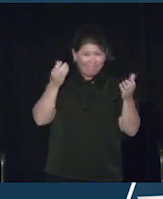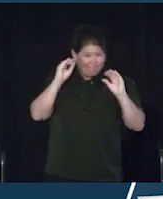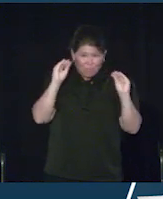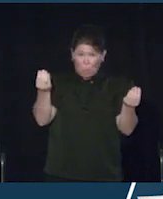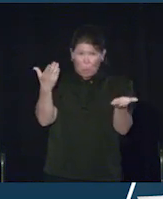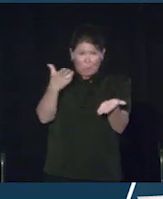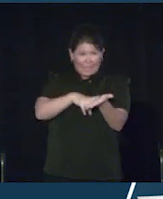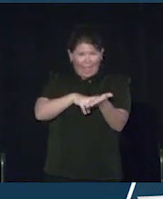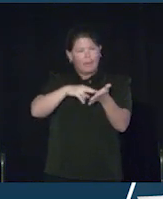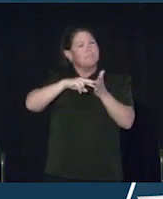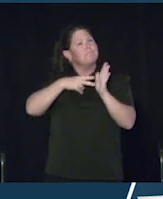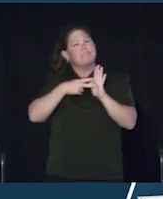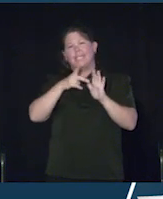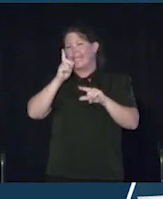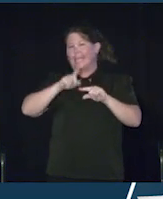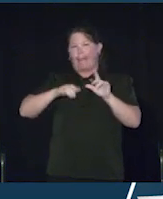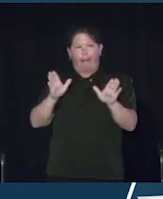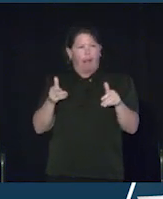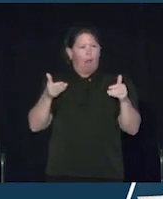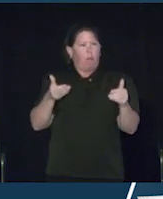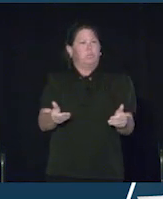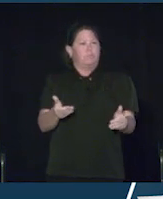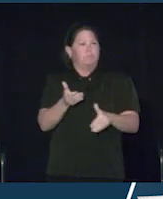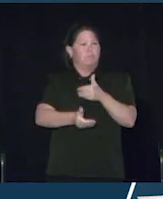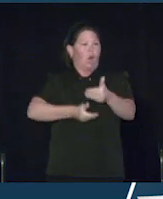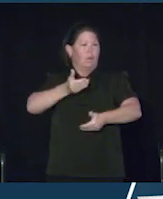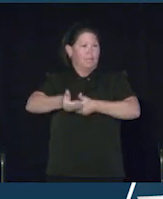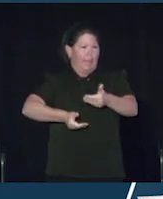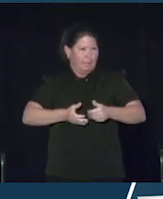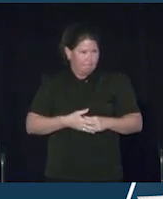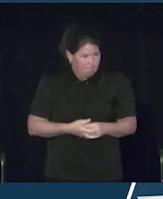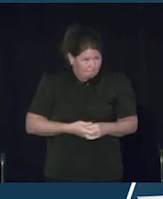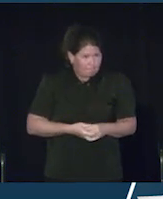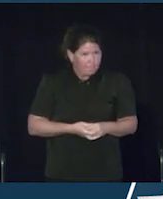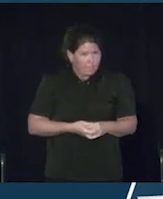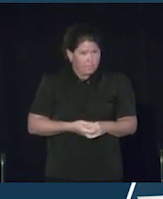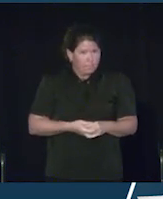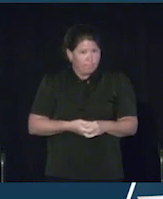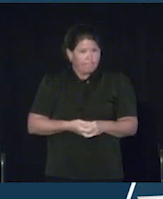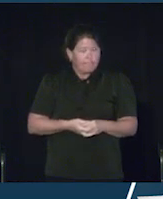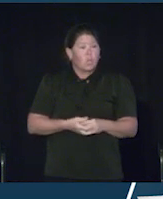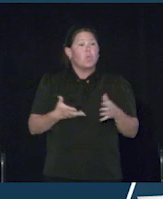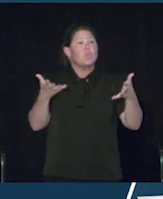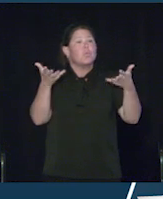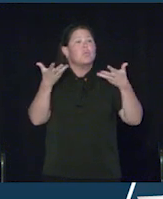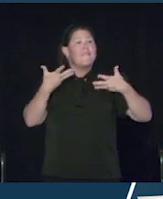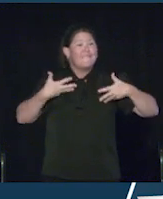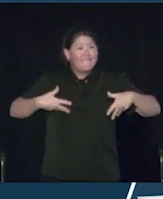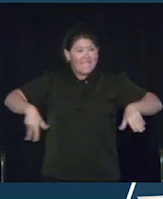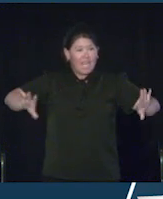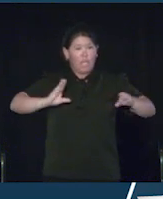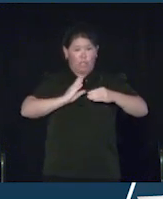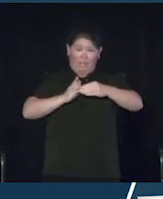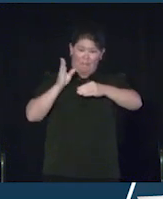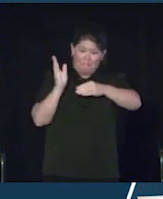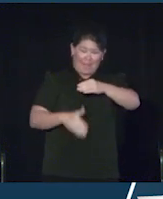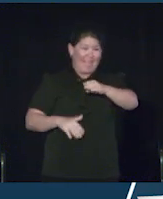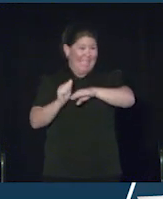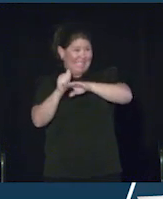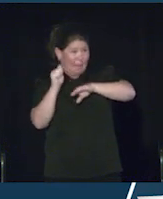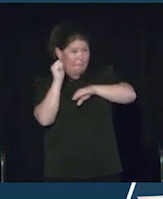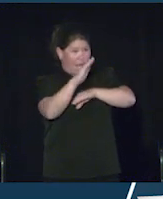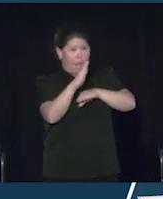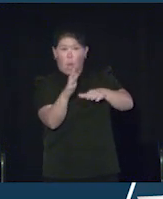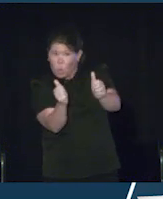an eligibility determination. So once it is complete, meaning that it's been submitted, it's signed, it